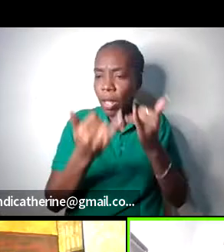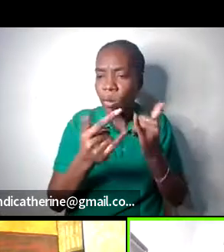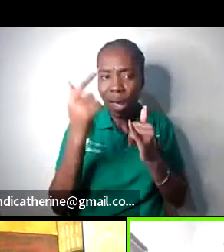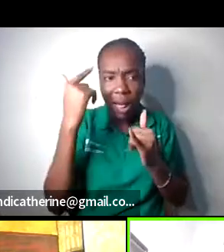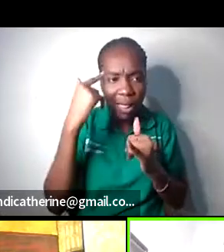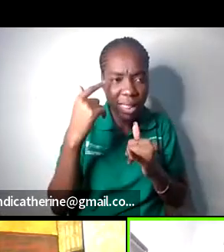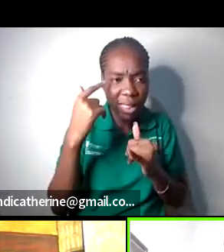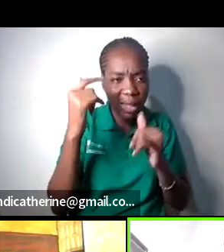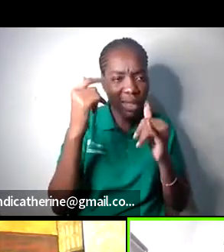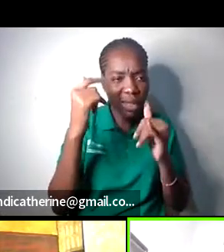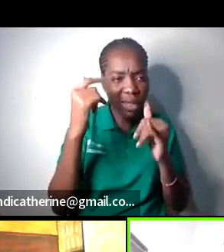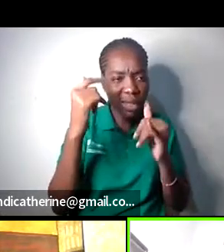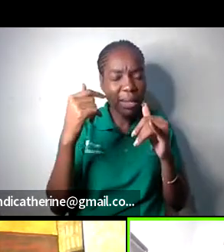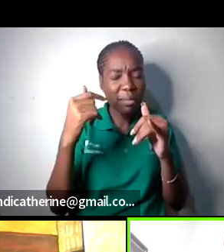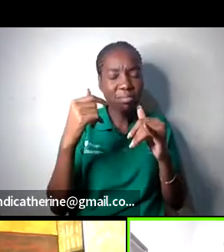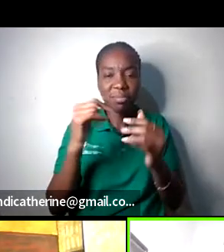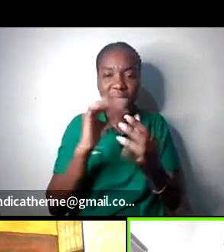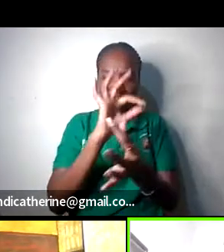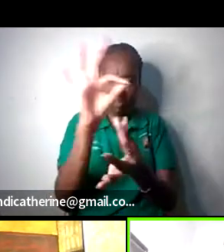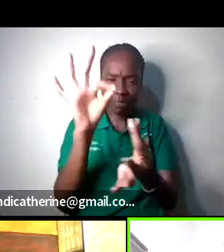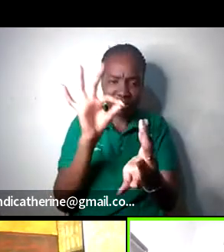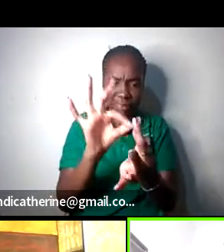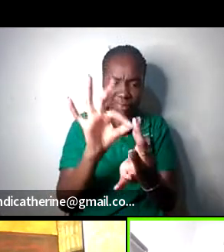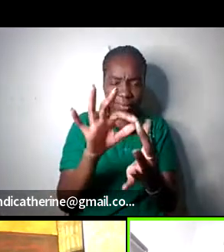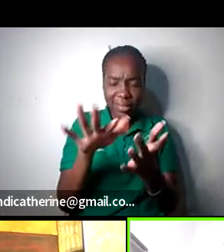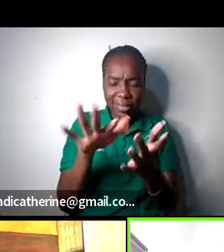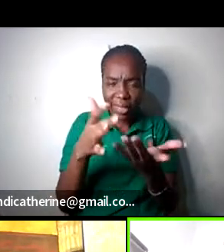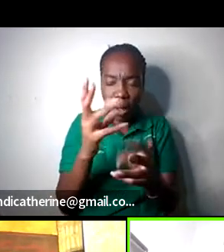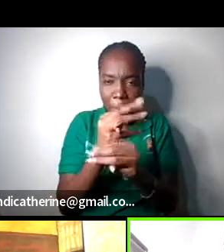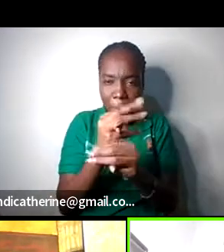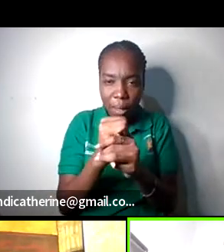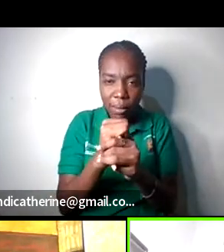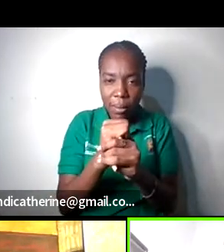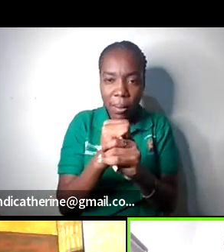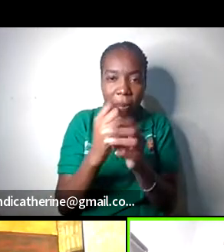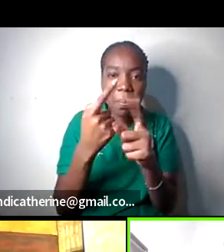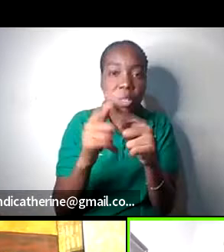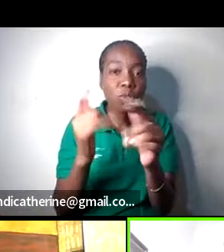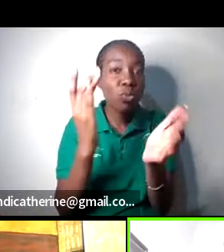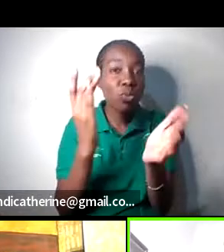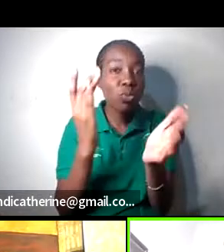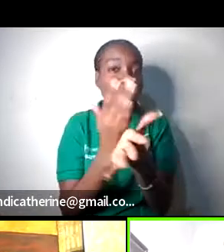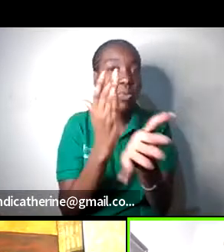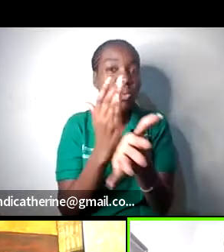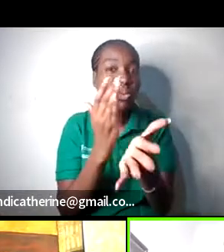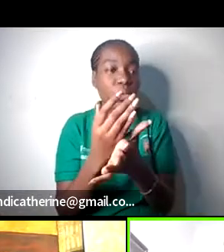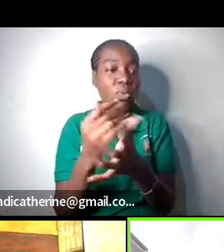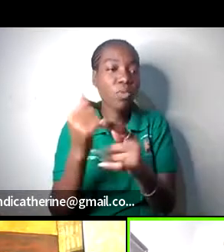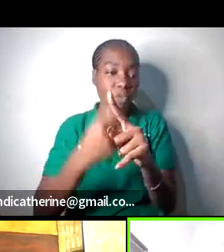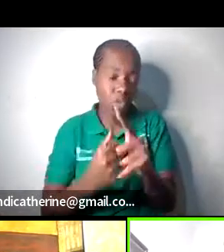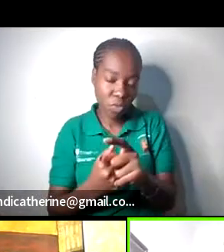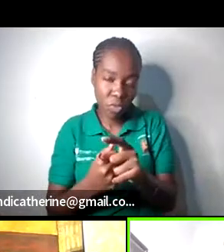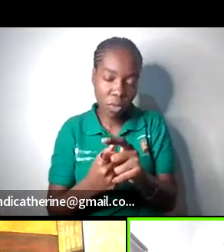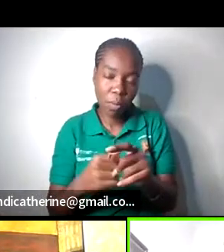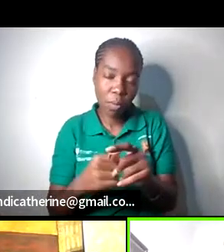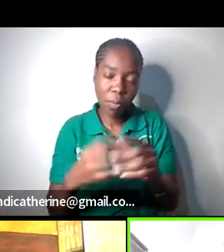how that statistic is, but it's the fact that from the order of magnitude, it is below 10%.